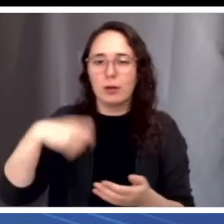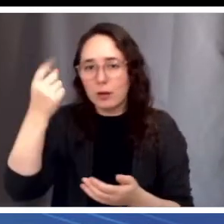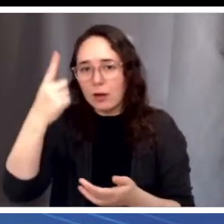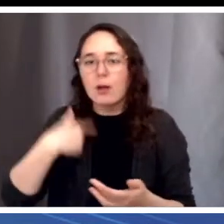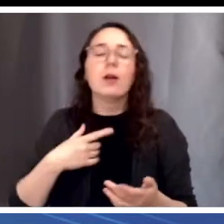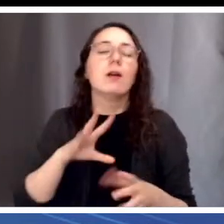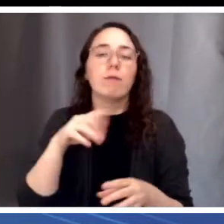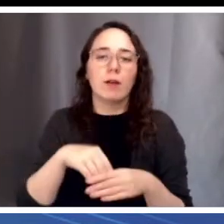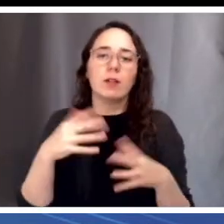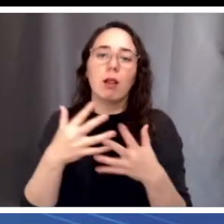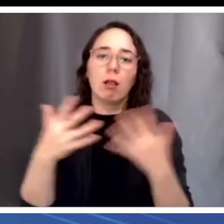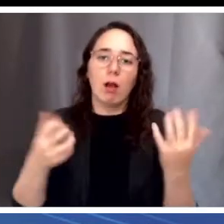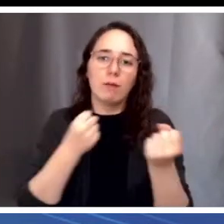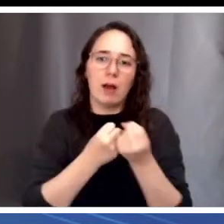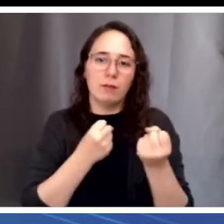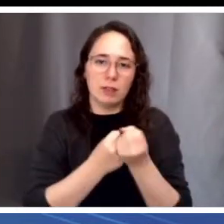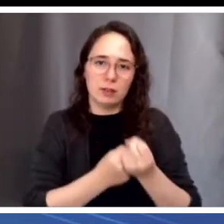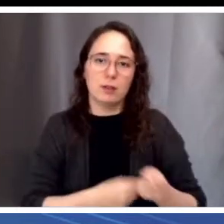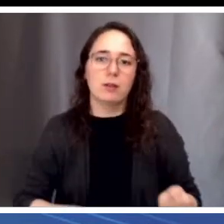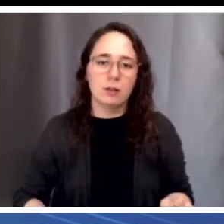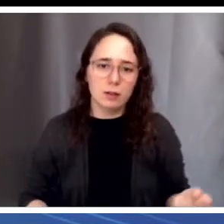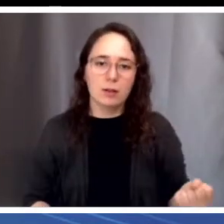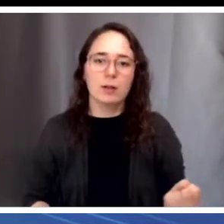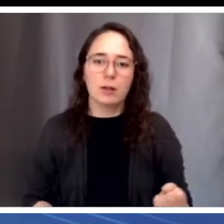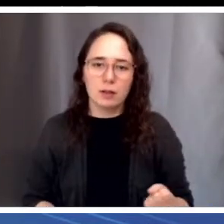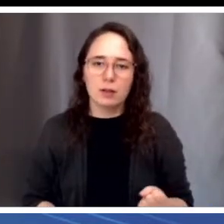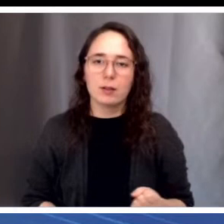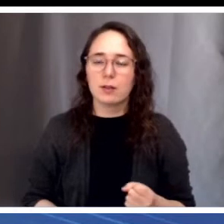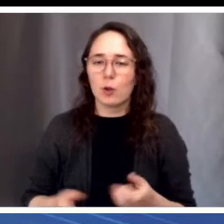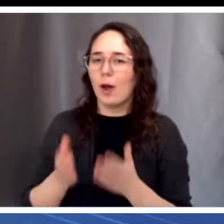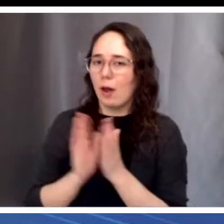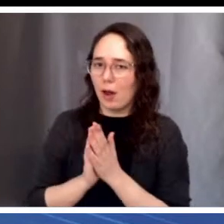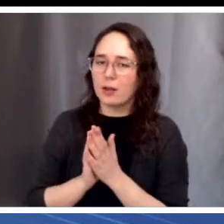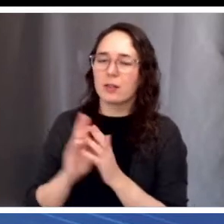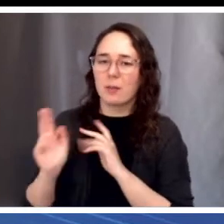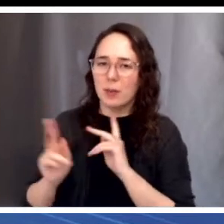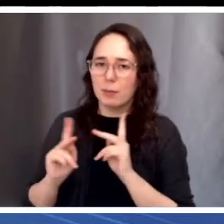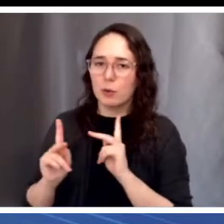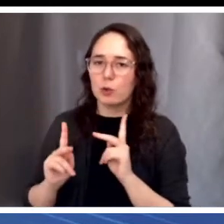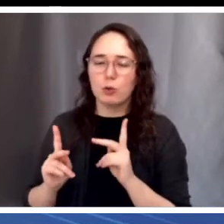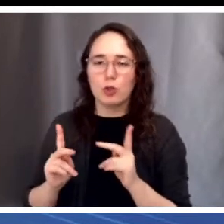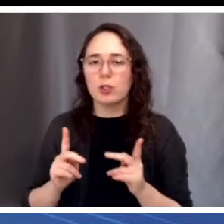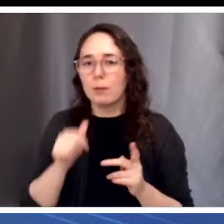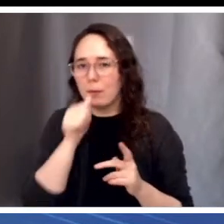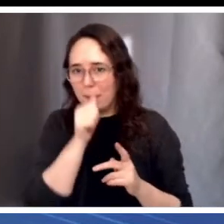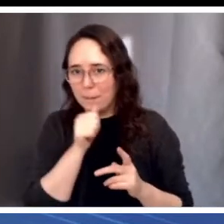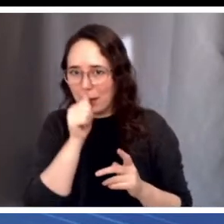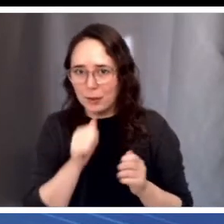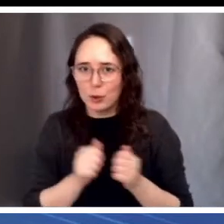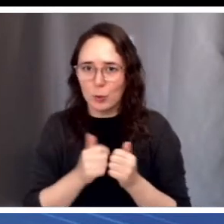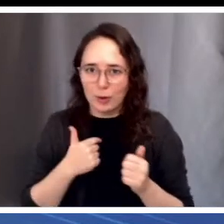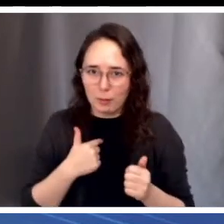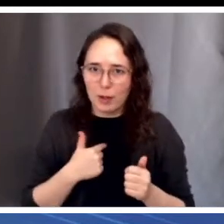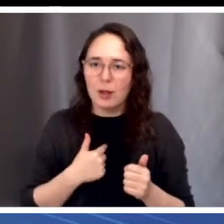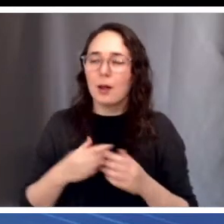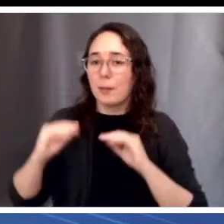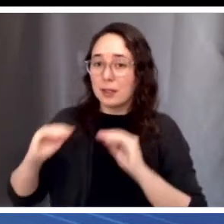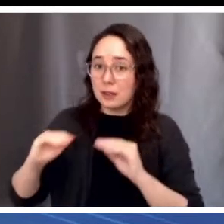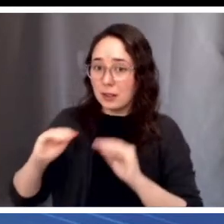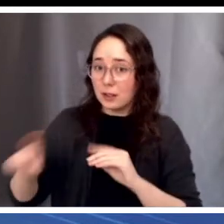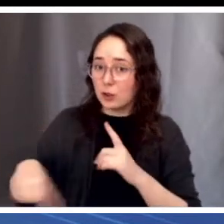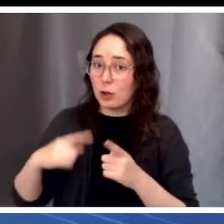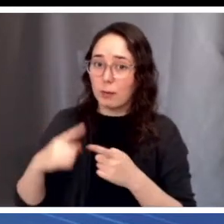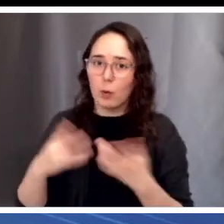everybody to please indulge this experience, let me teach you about what it is, and let me have you also advocate